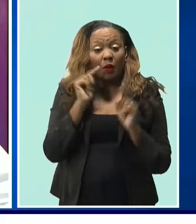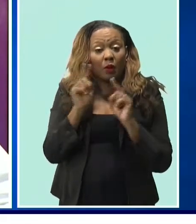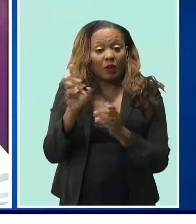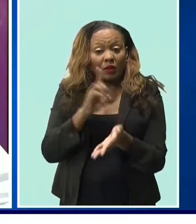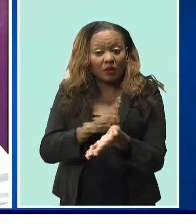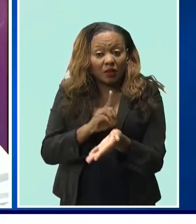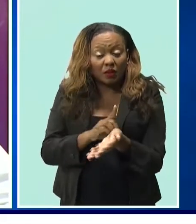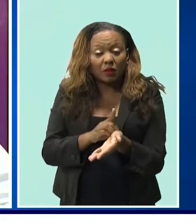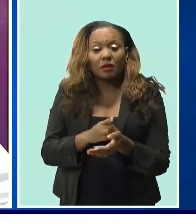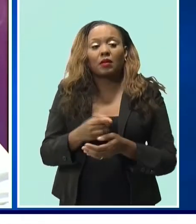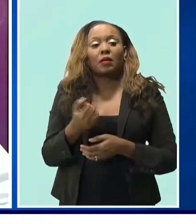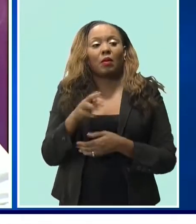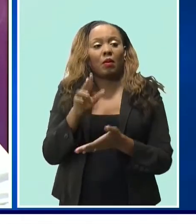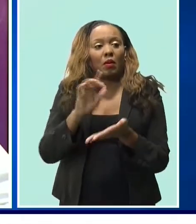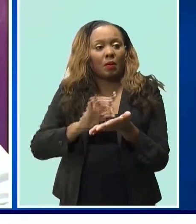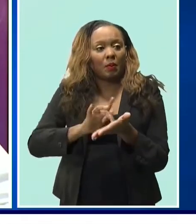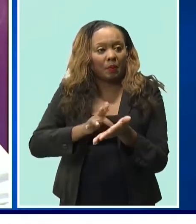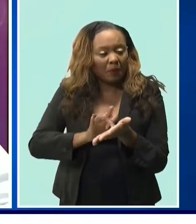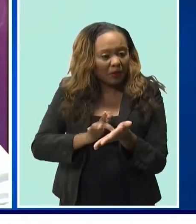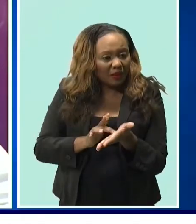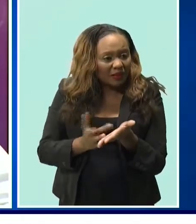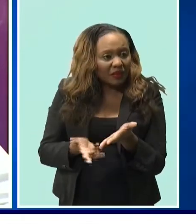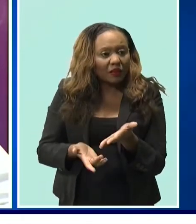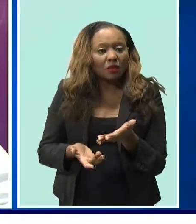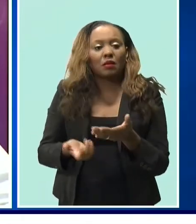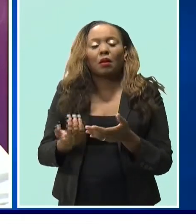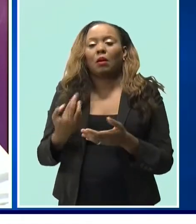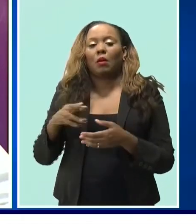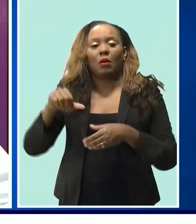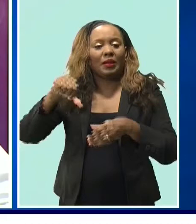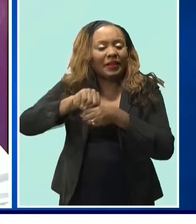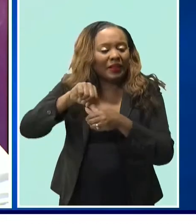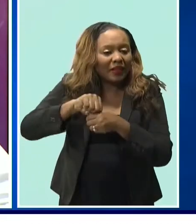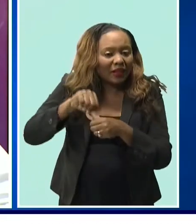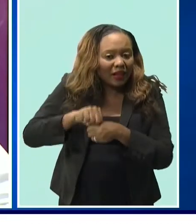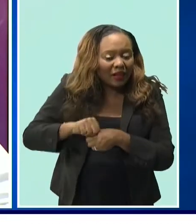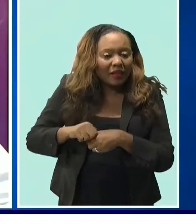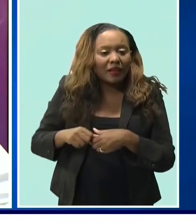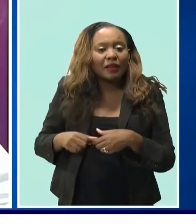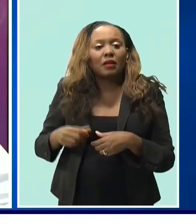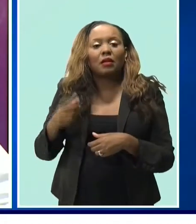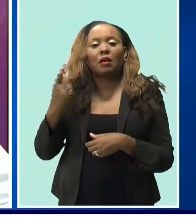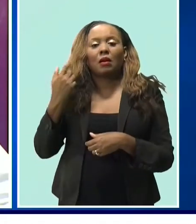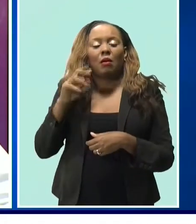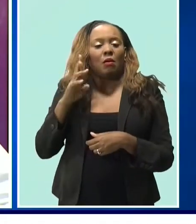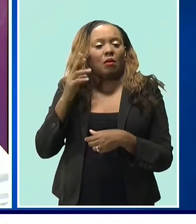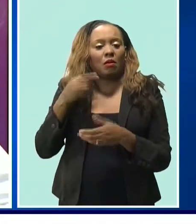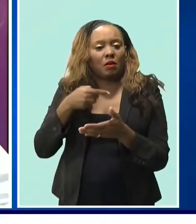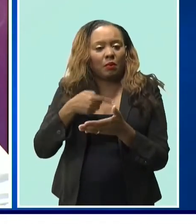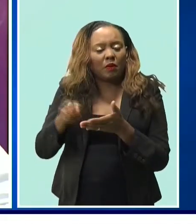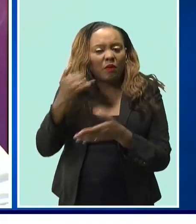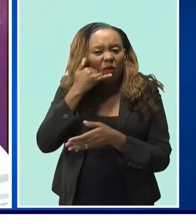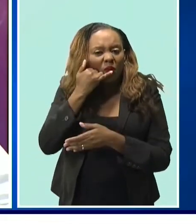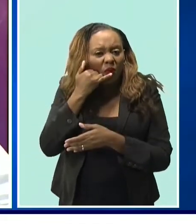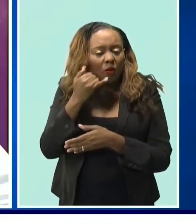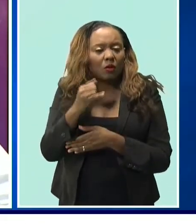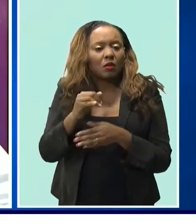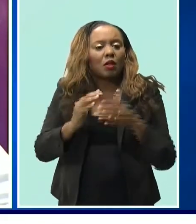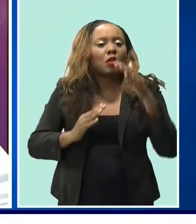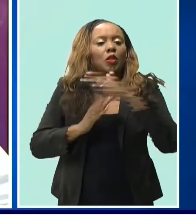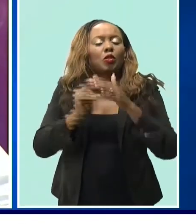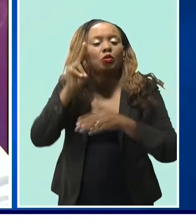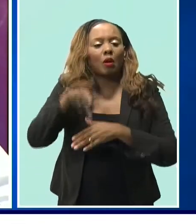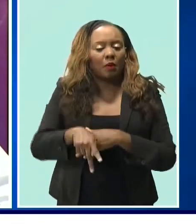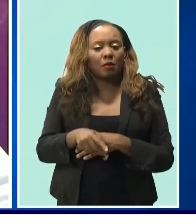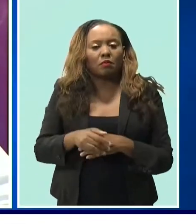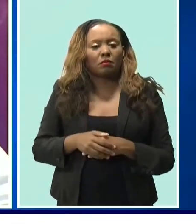for medical treatment, you're going to the gas station to fill up or to get a top-up, or you're going to do legitimate business. Let me ask